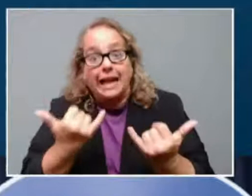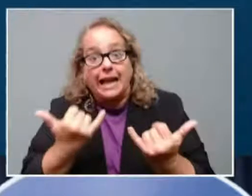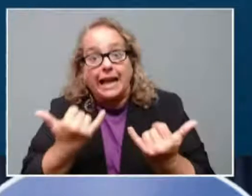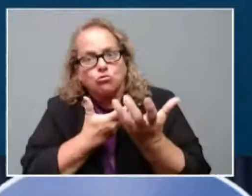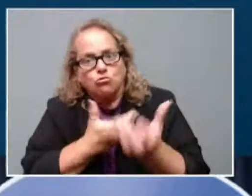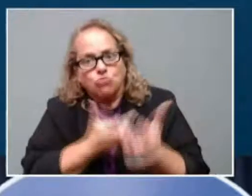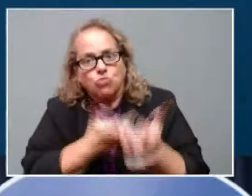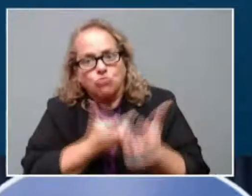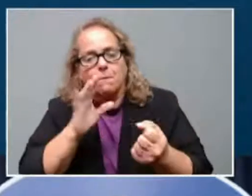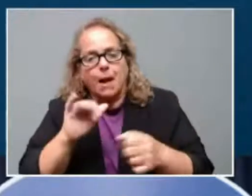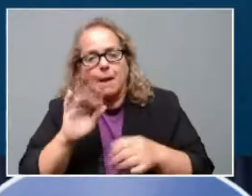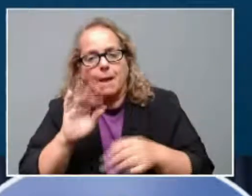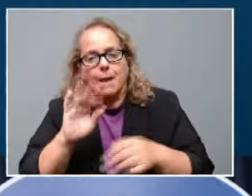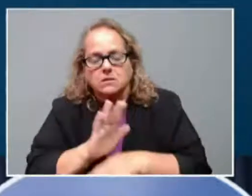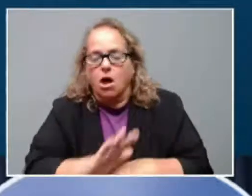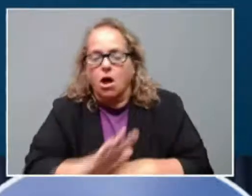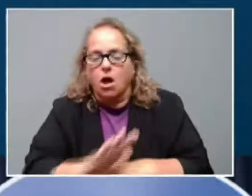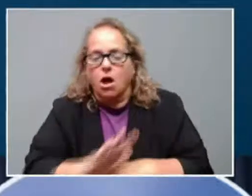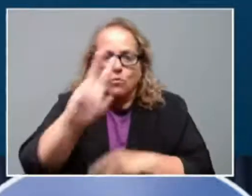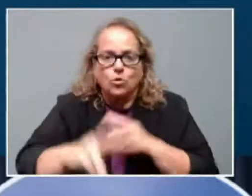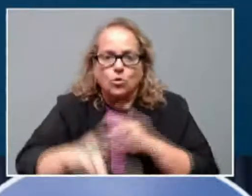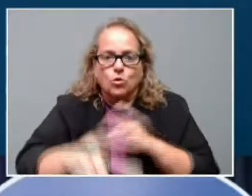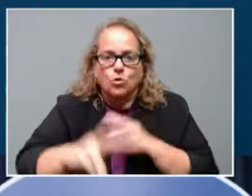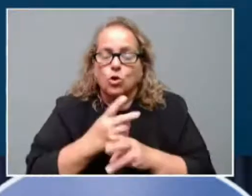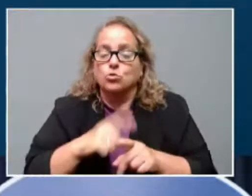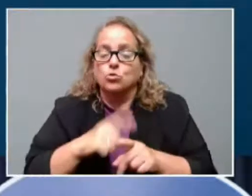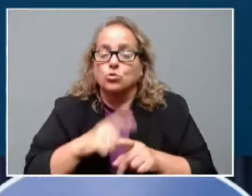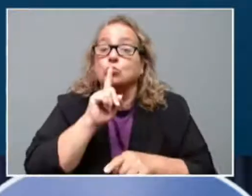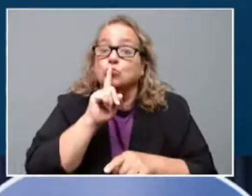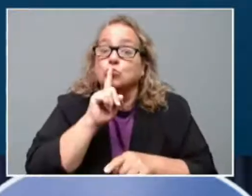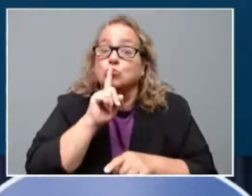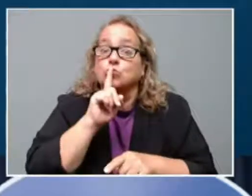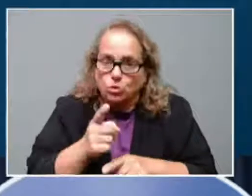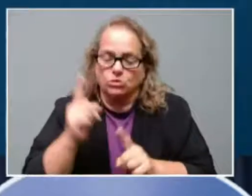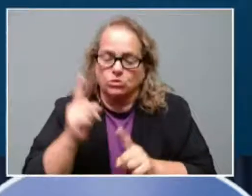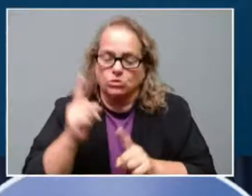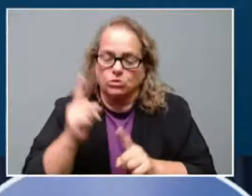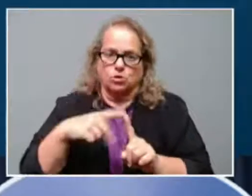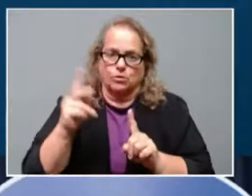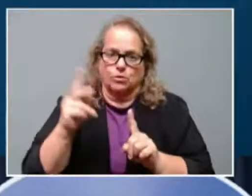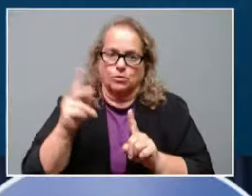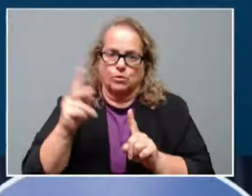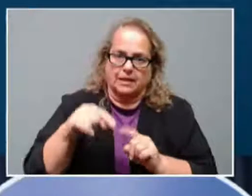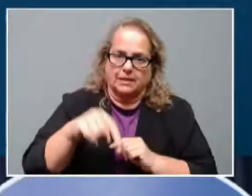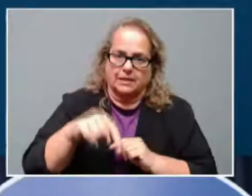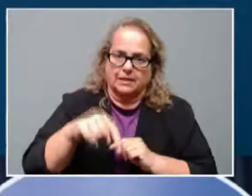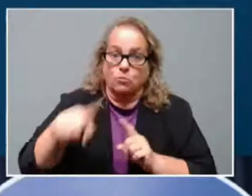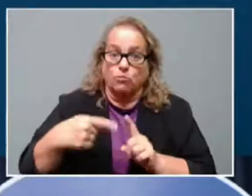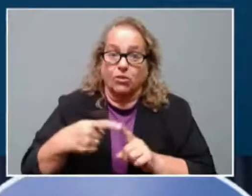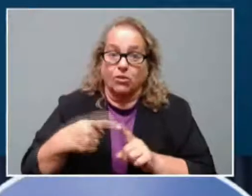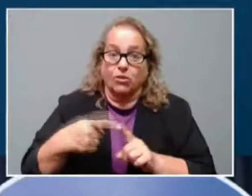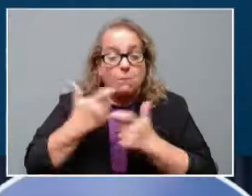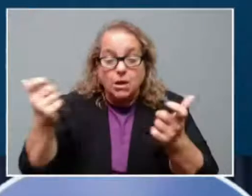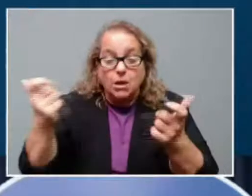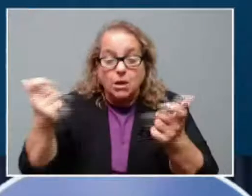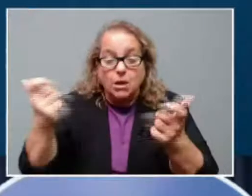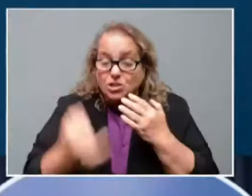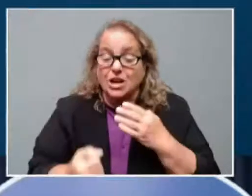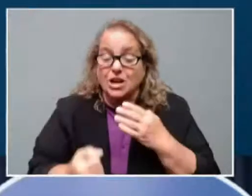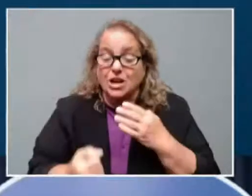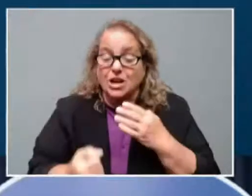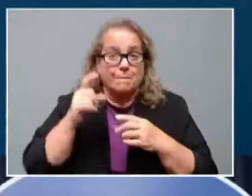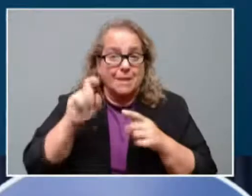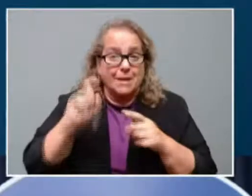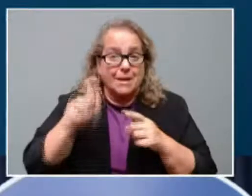to truly deliver. That when they have their big project, when they need to get to market, when they are making an